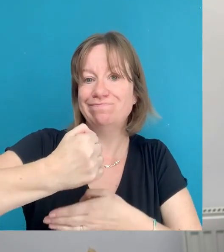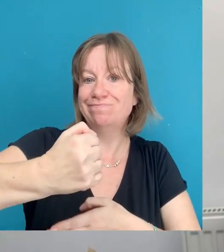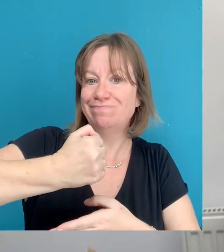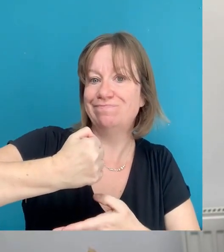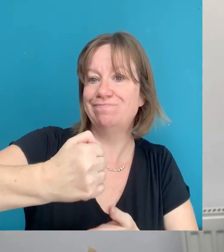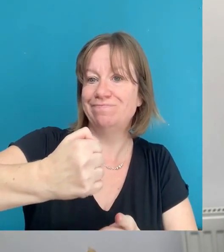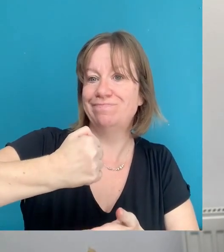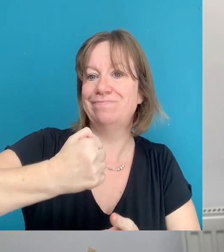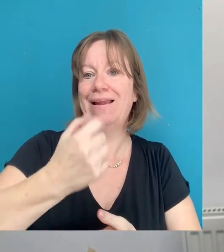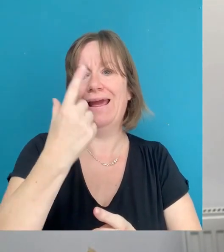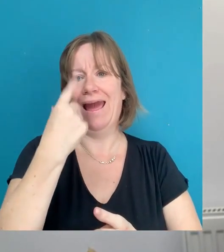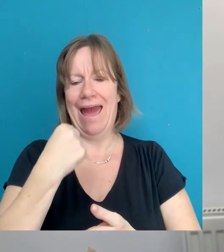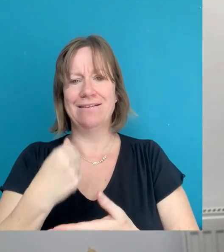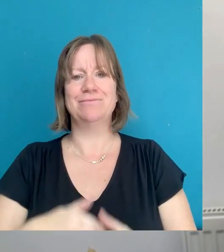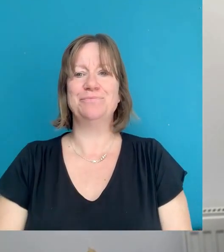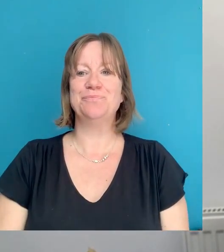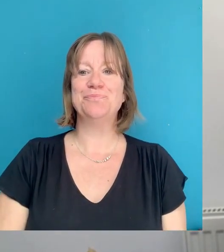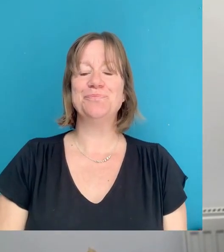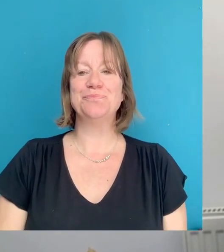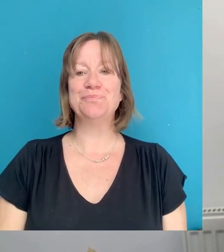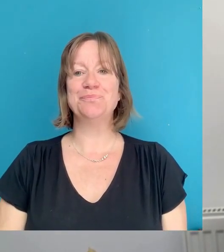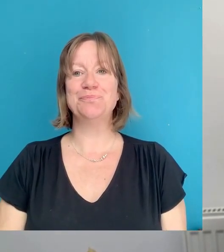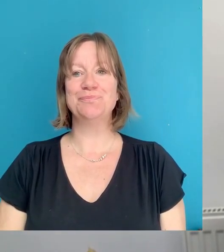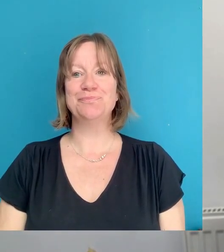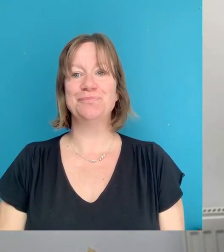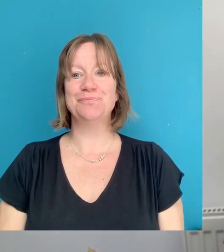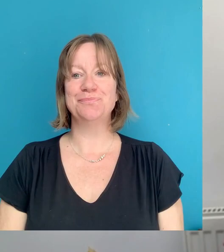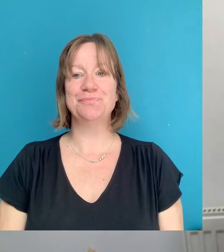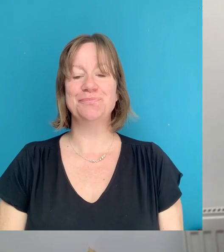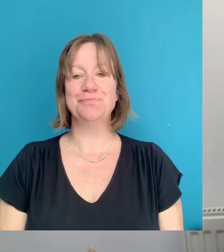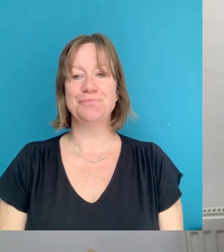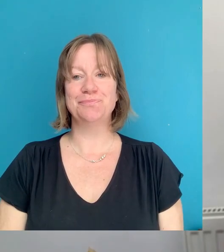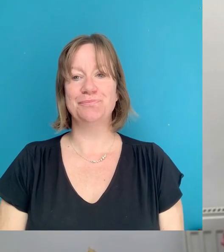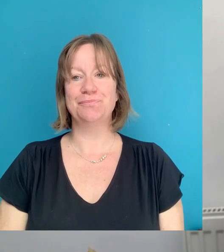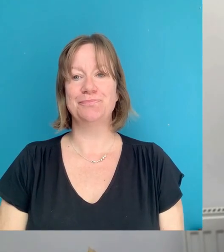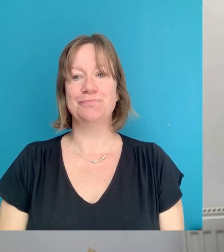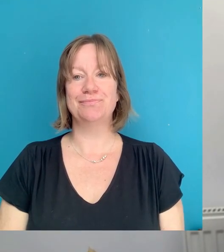this. It's really about finding a way that works for you.